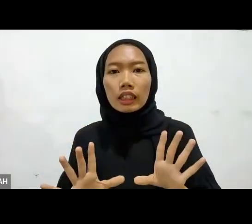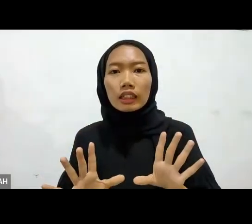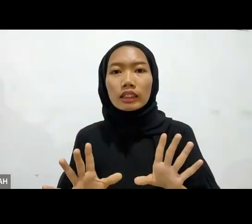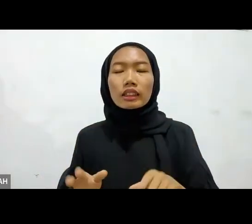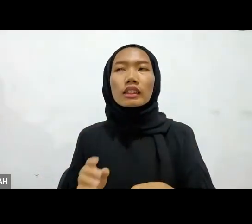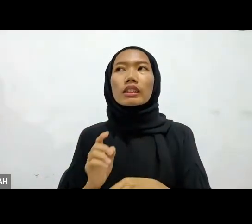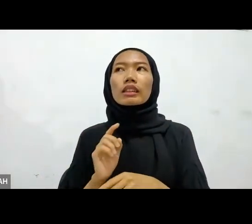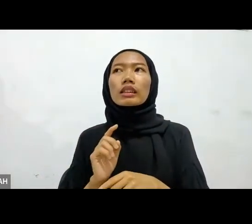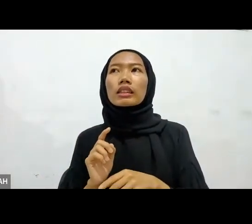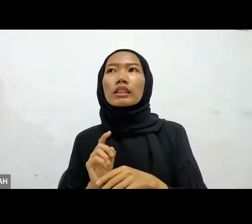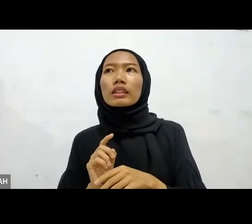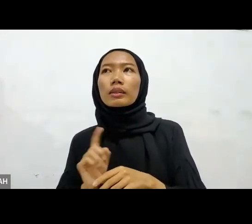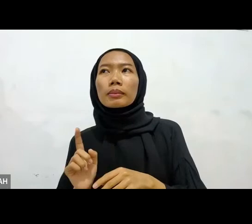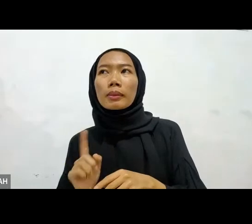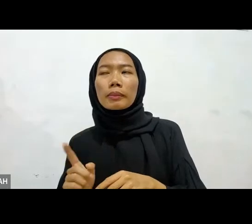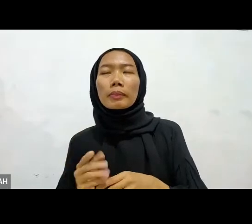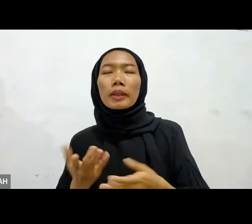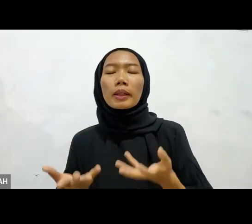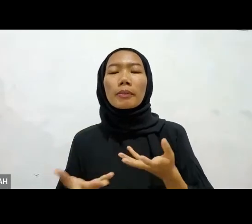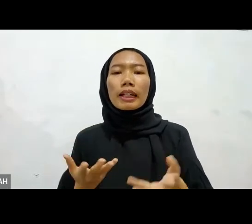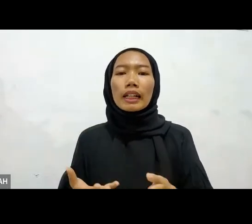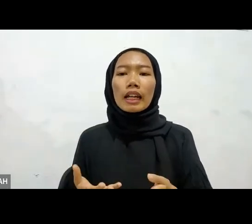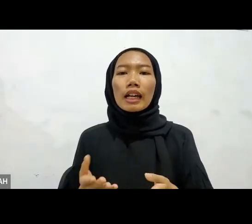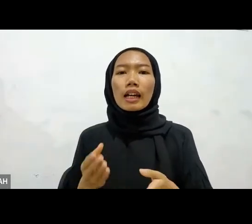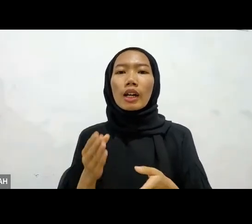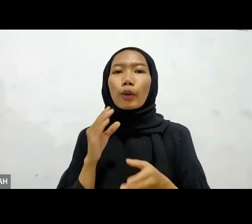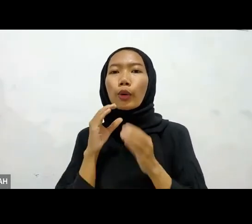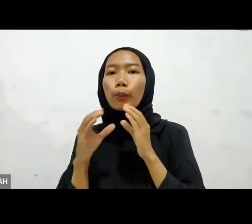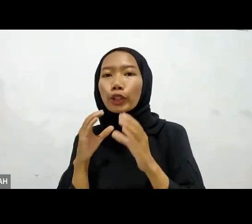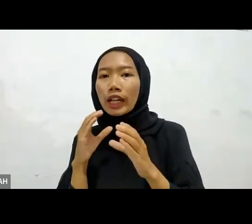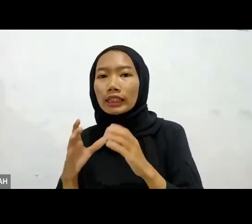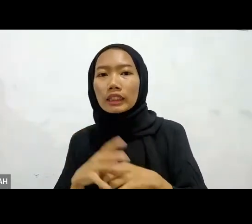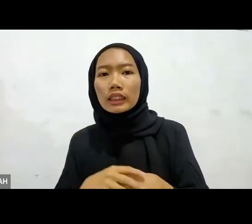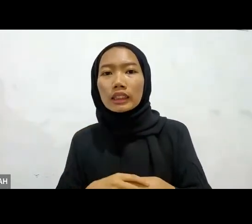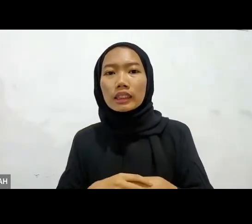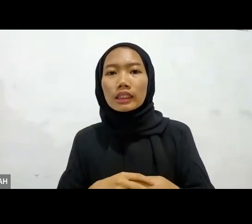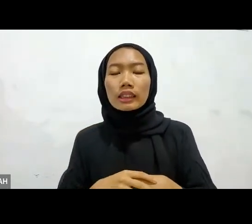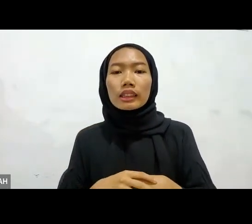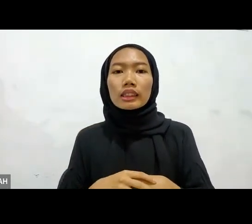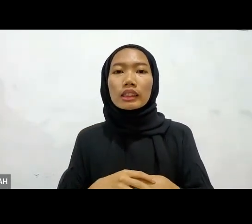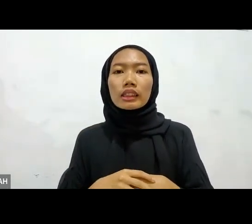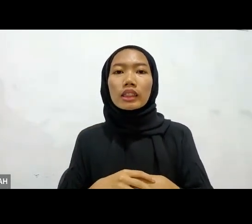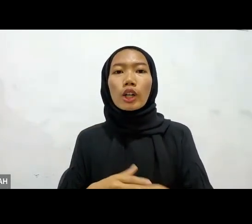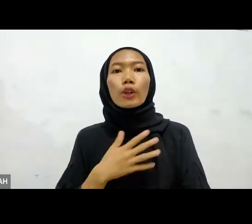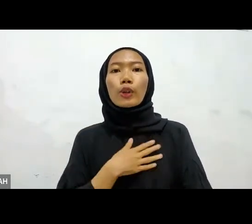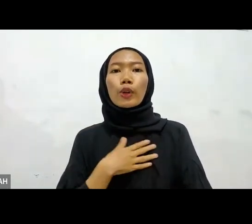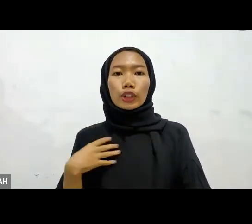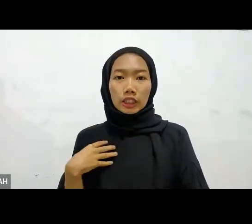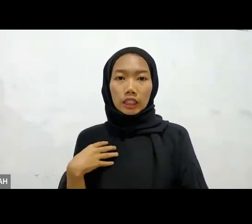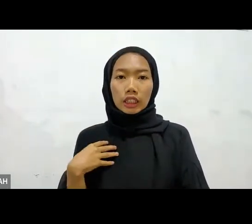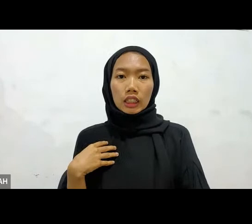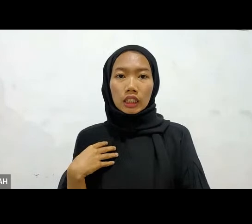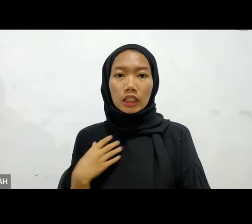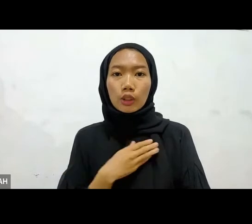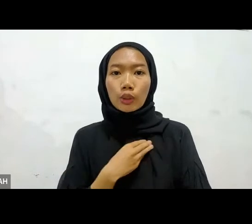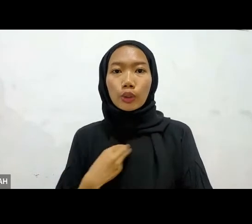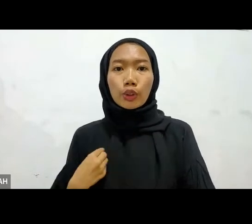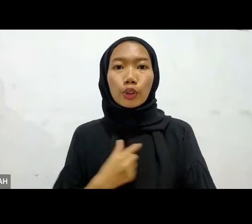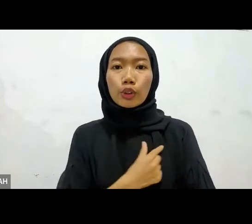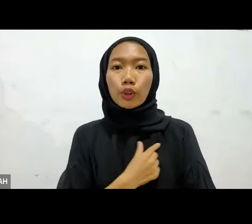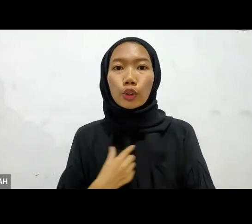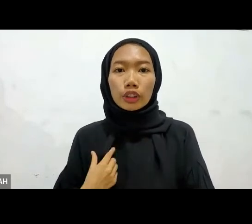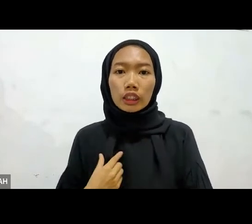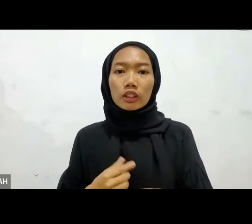a culture of discussing people with disability and making sure that they're not a leftover at that interpersonal